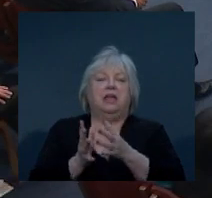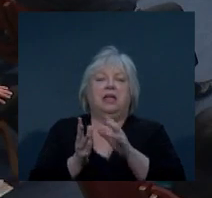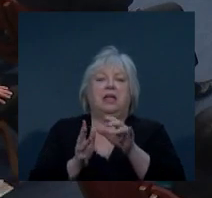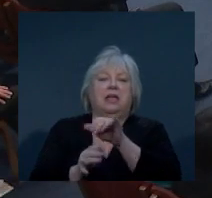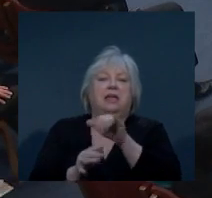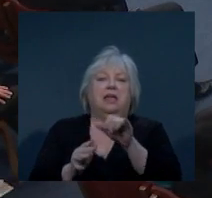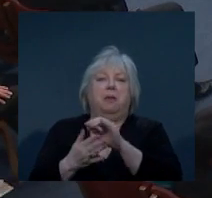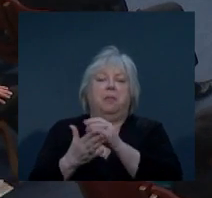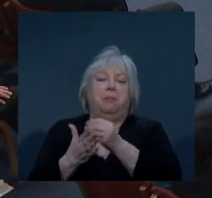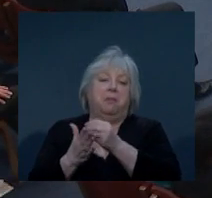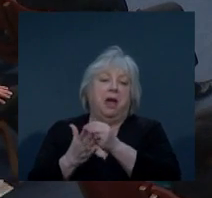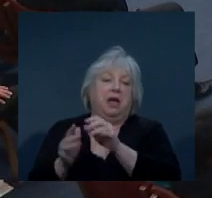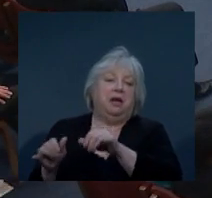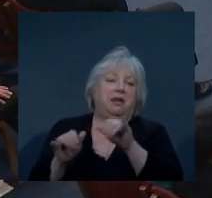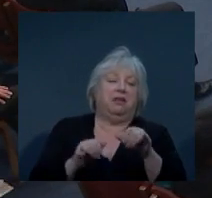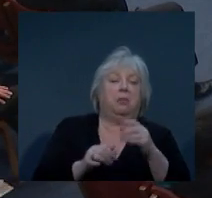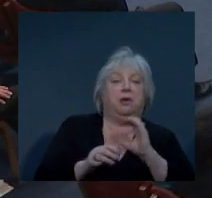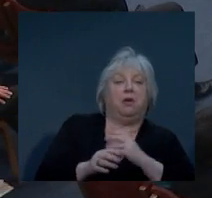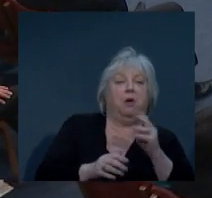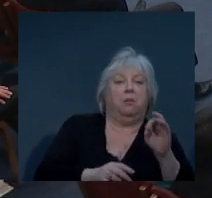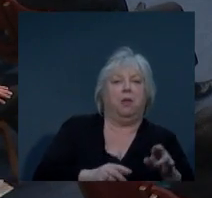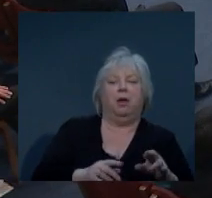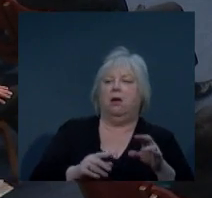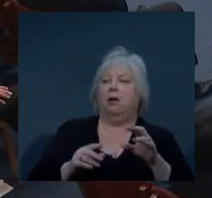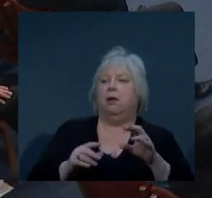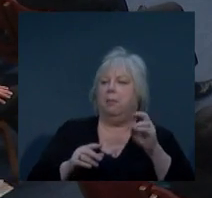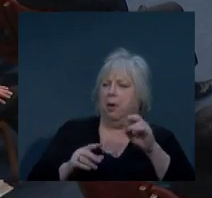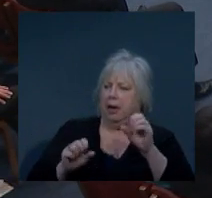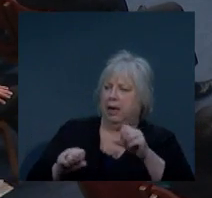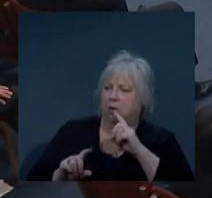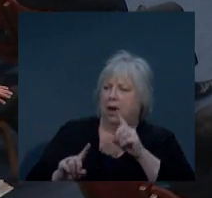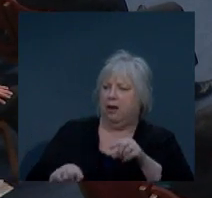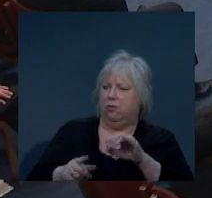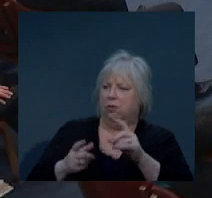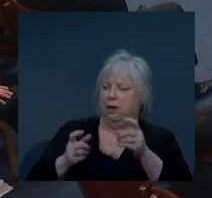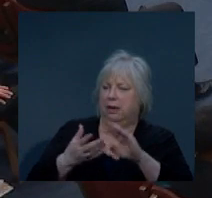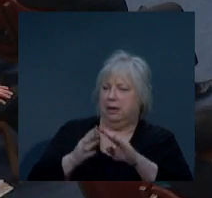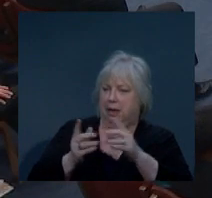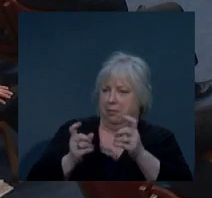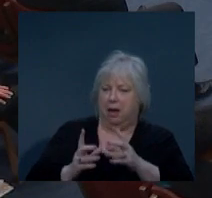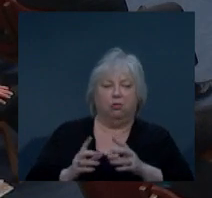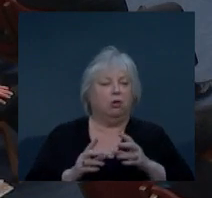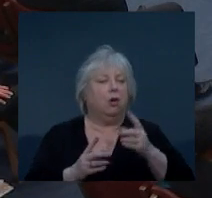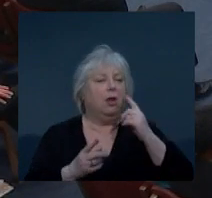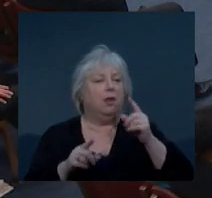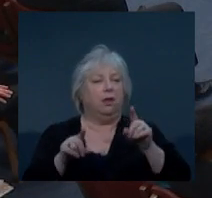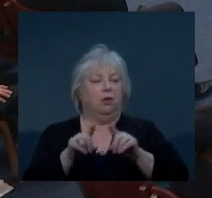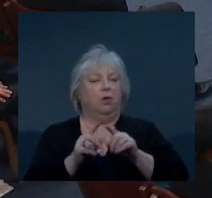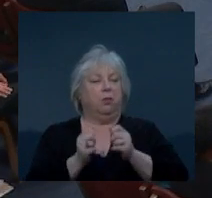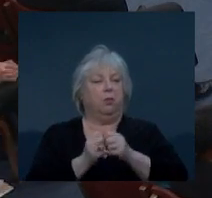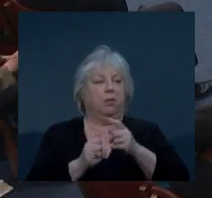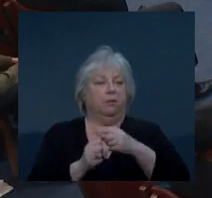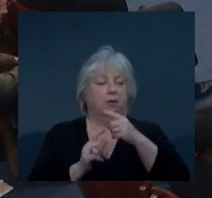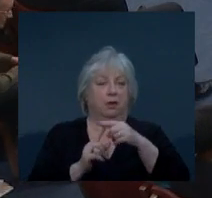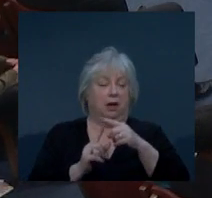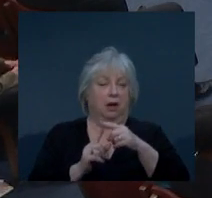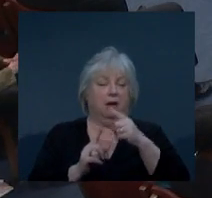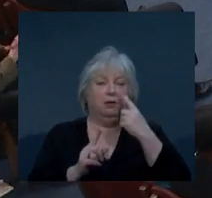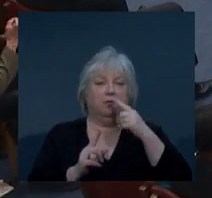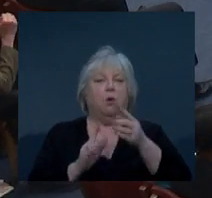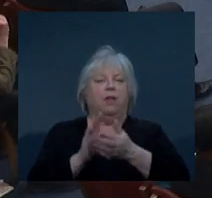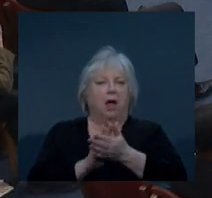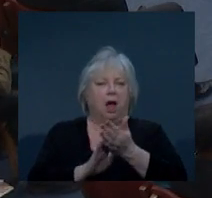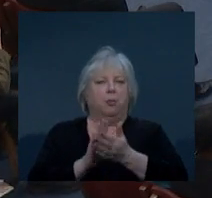we pay. Mr. Manager, could you answer that question for Director Richardson? Sure. I think it's important. The agreement that we have with First Tee is for